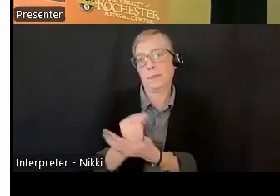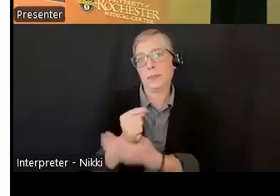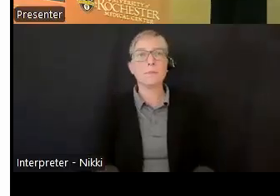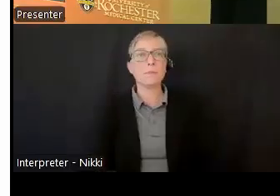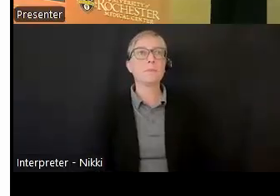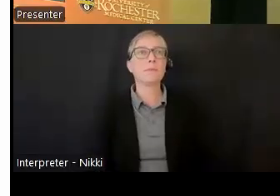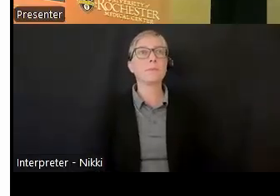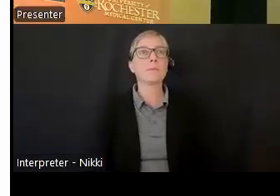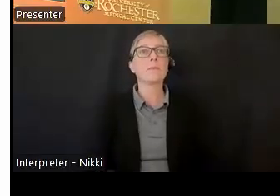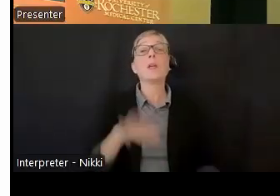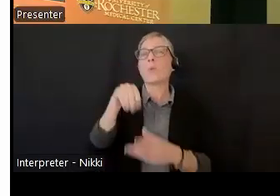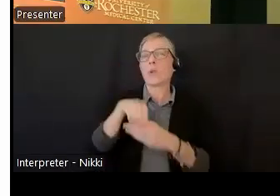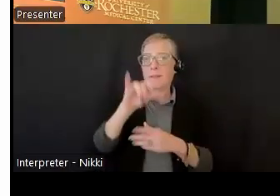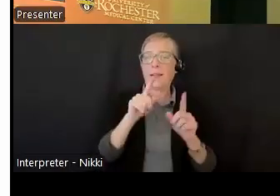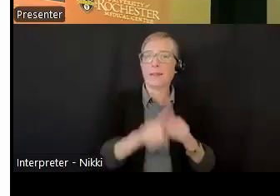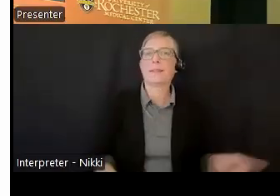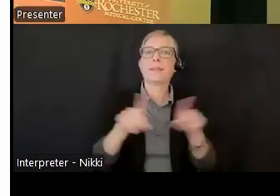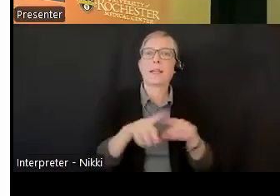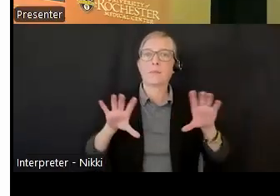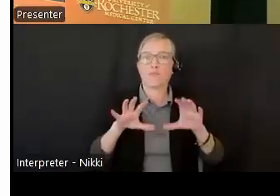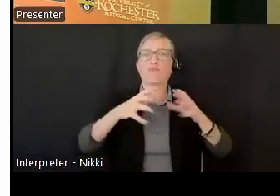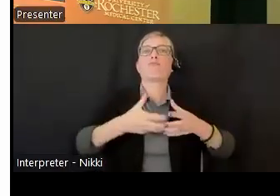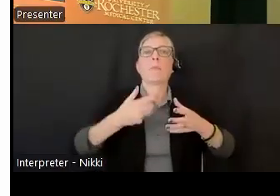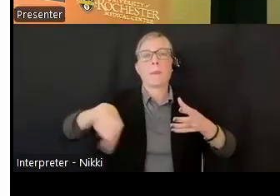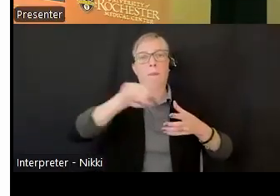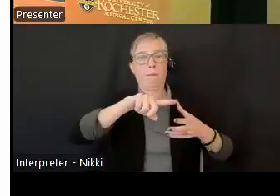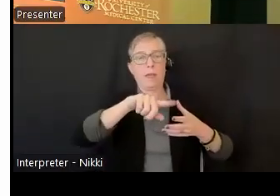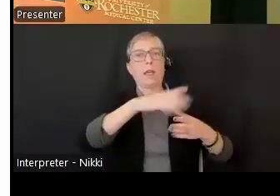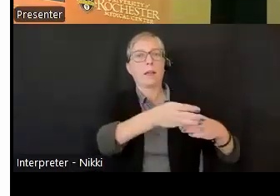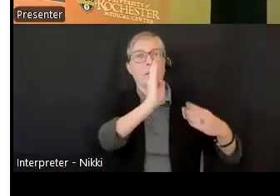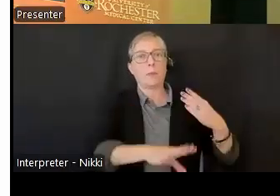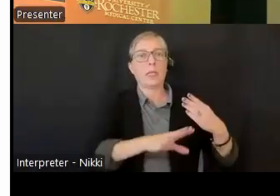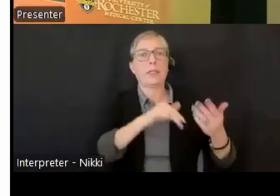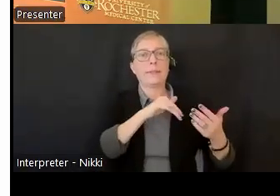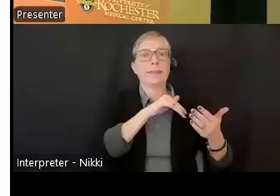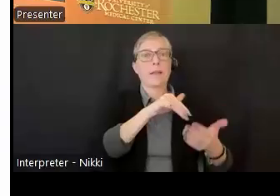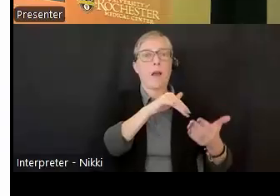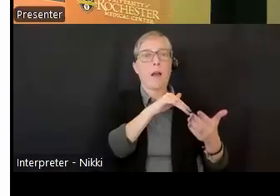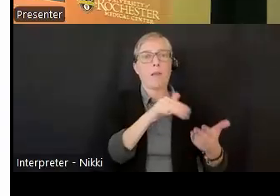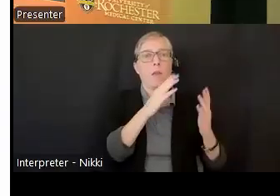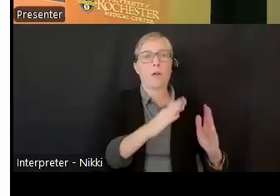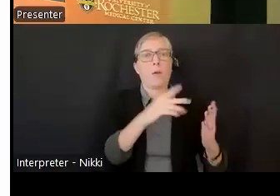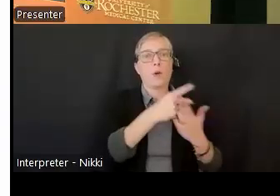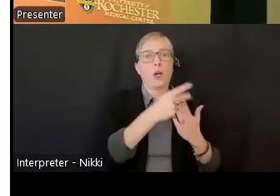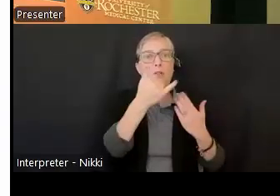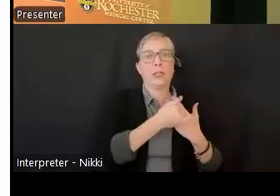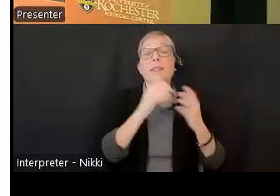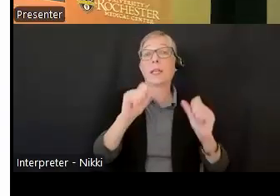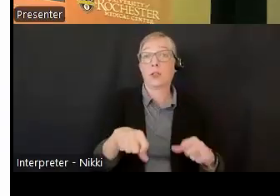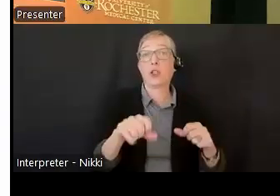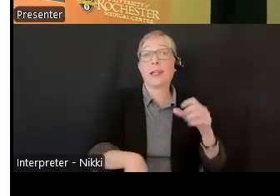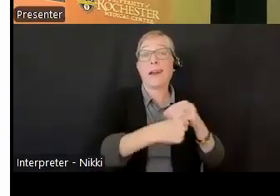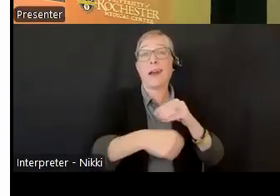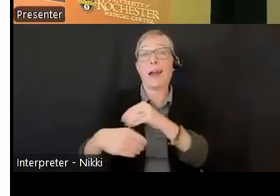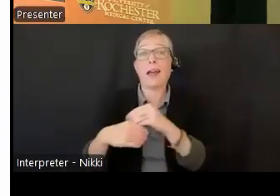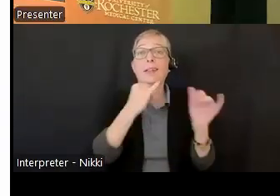predoctoral intern cohort at Strong, they complete scholar projects where they had the option to incorporate digital tools into their practice. And we had 3 interns